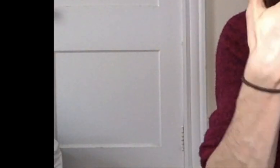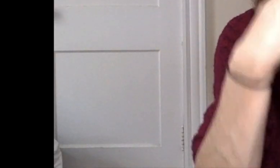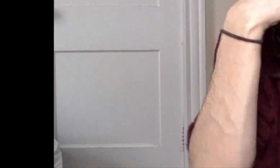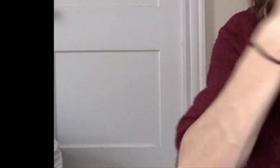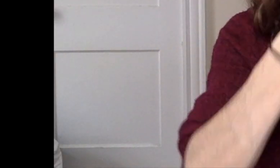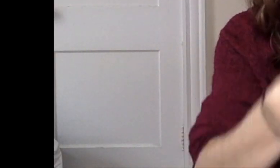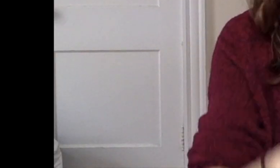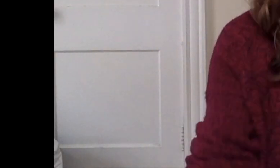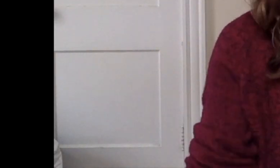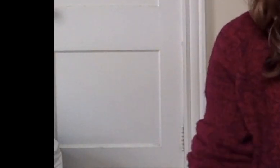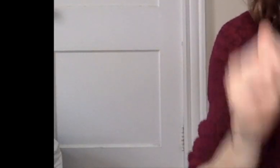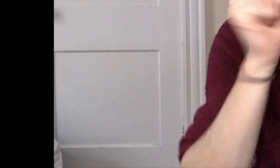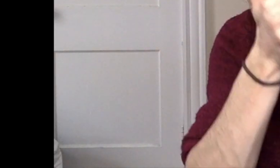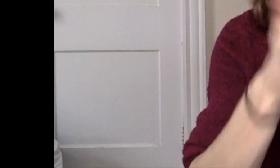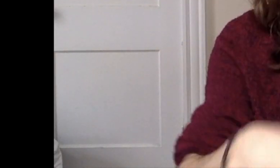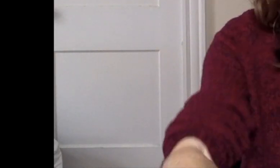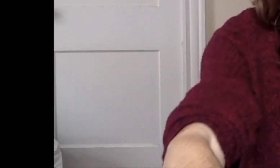I hope this was helpful. Thank you for watching.